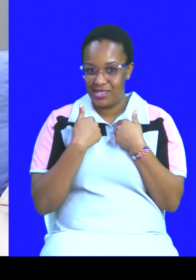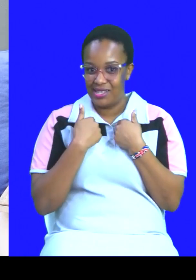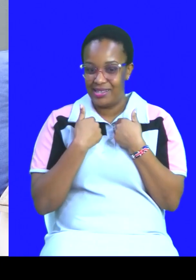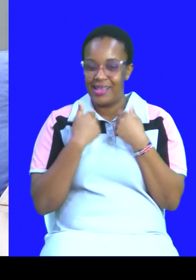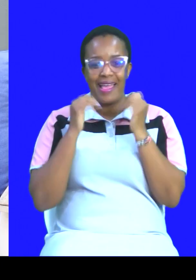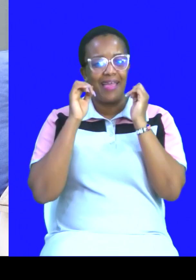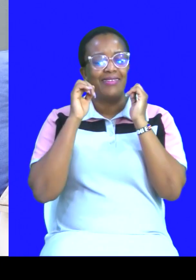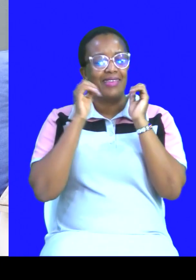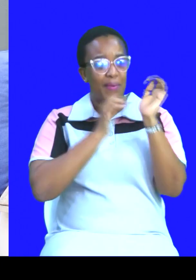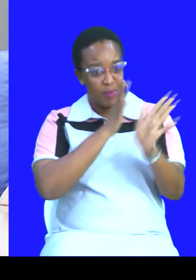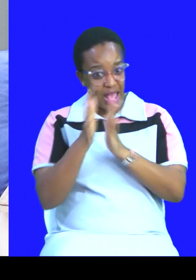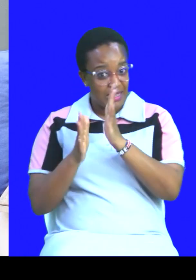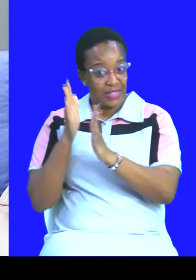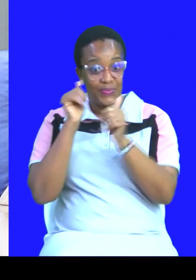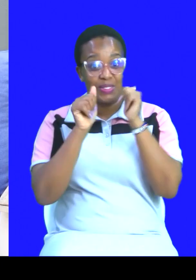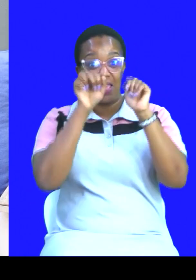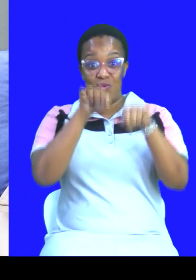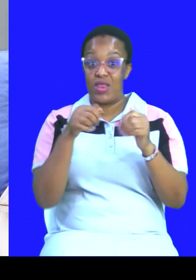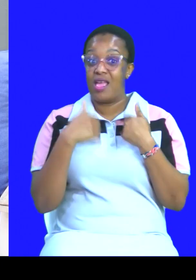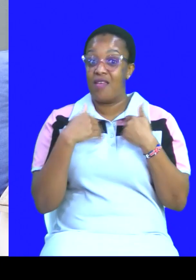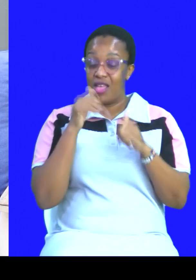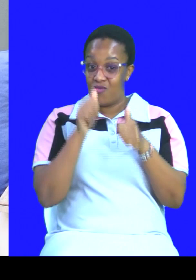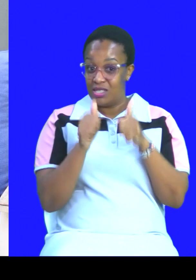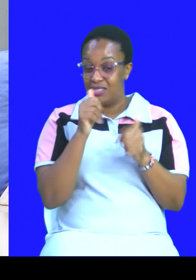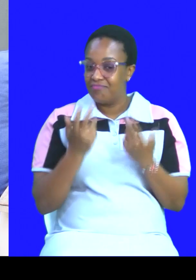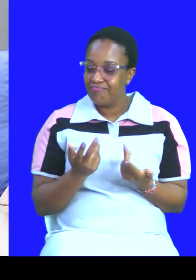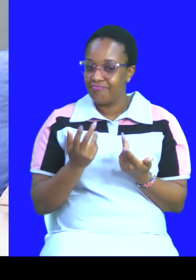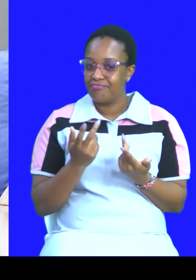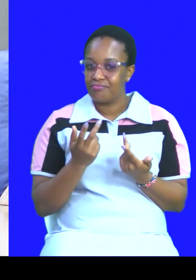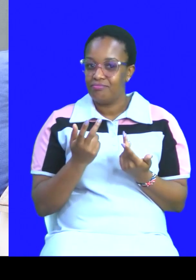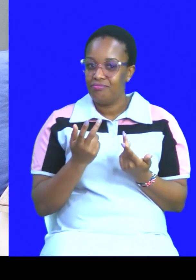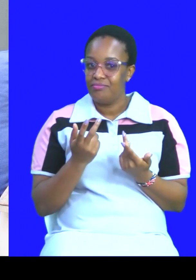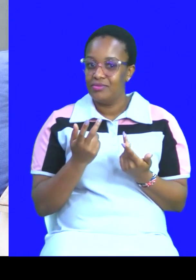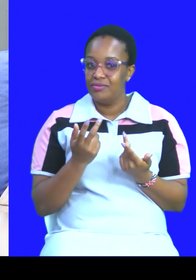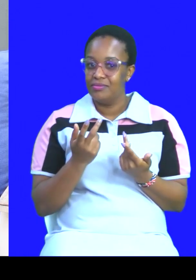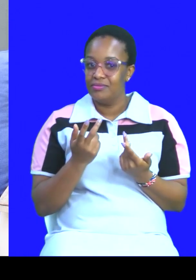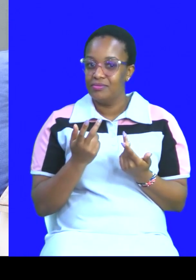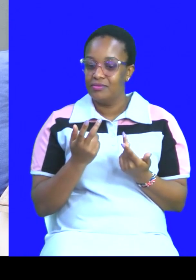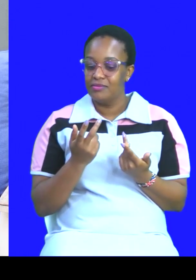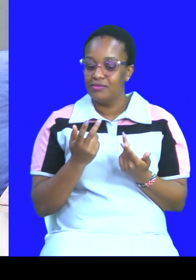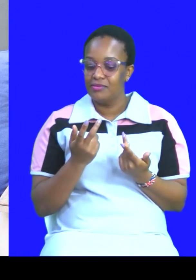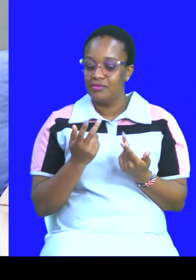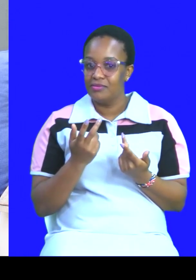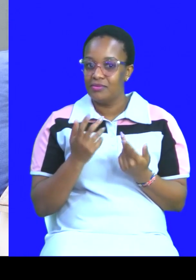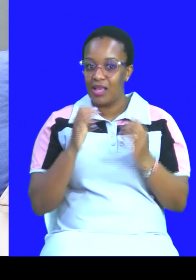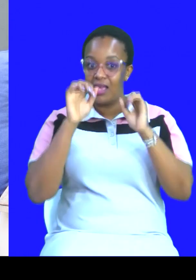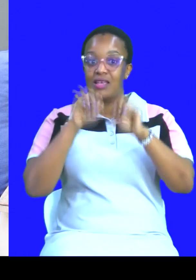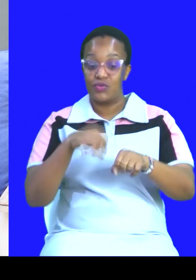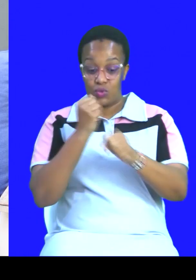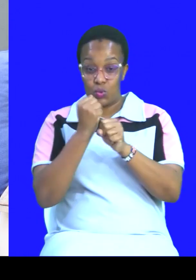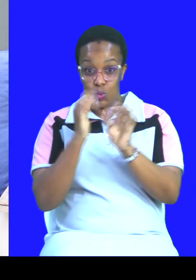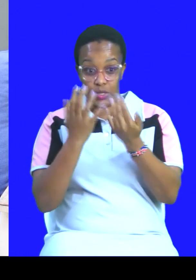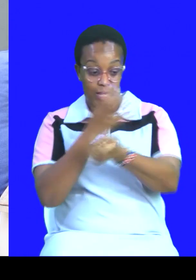actually, the plans I would have for them I would do empowerment.